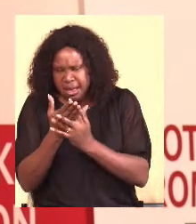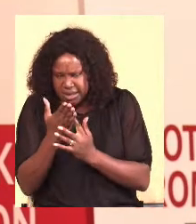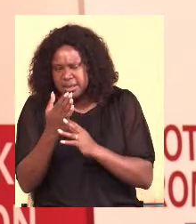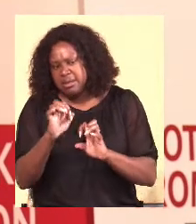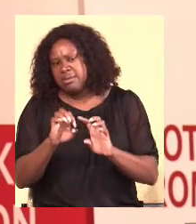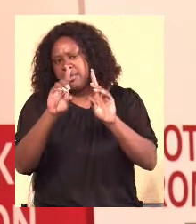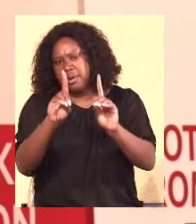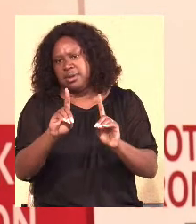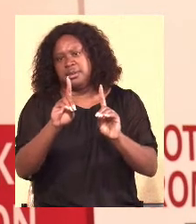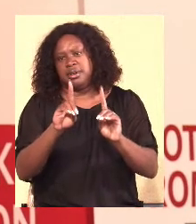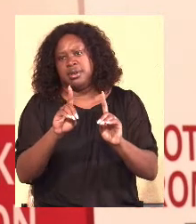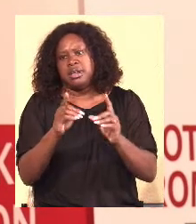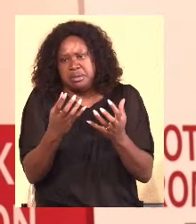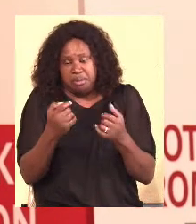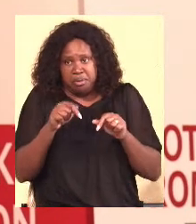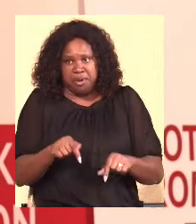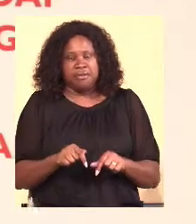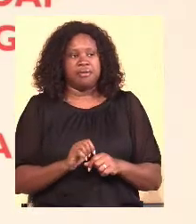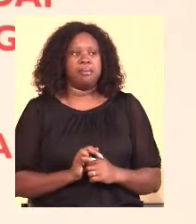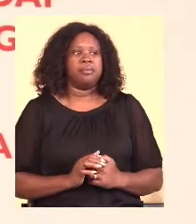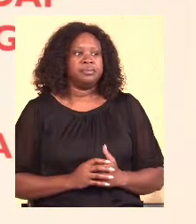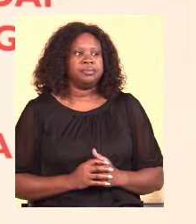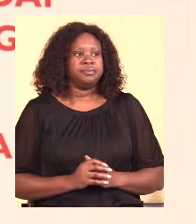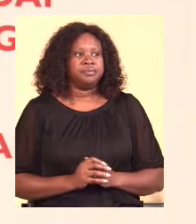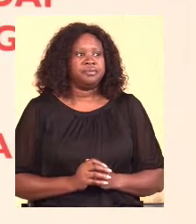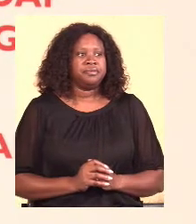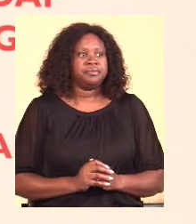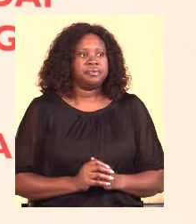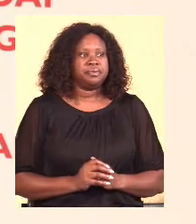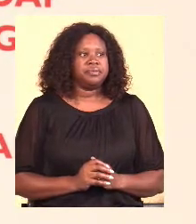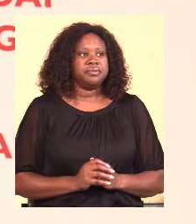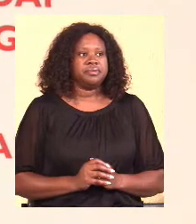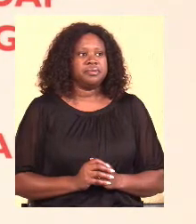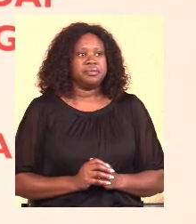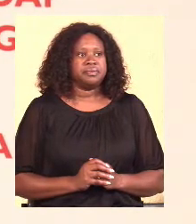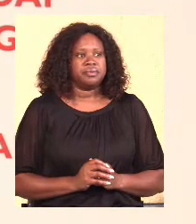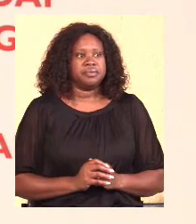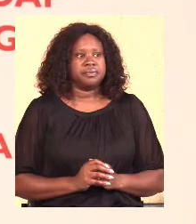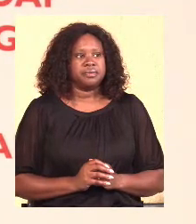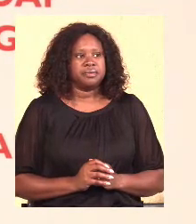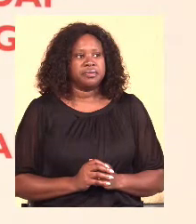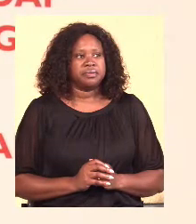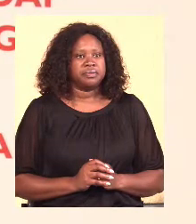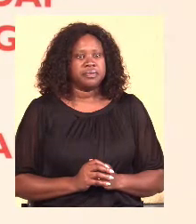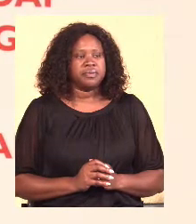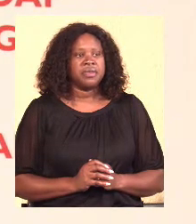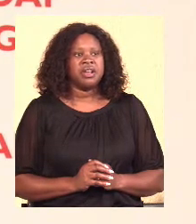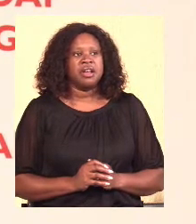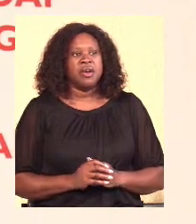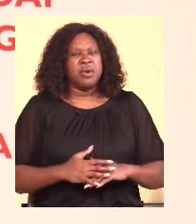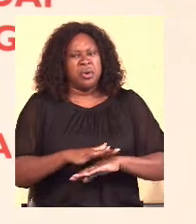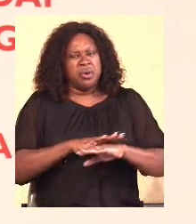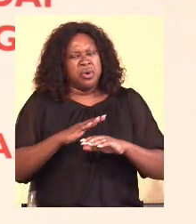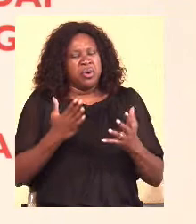education that they need at this moment. It's a situation where you need to think